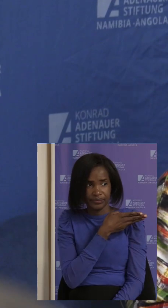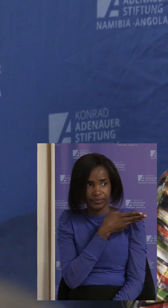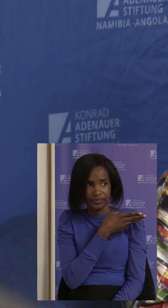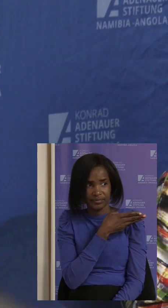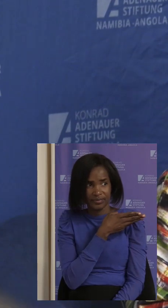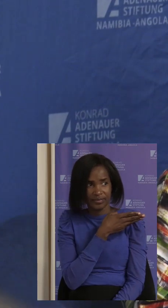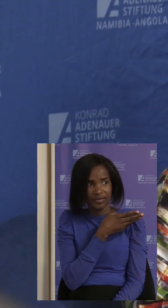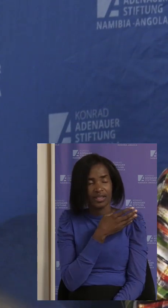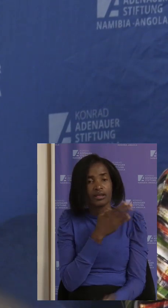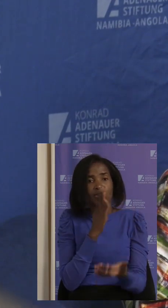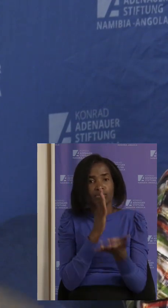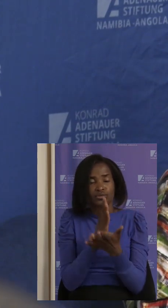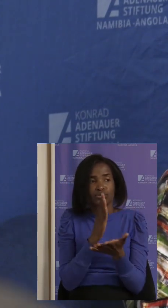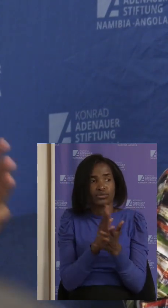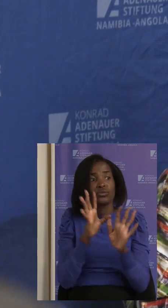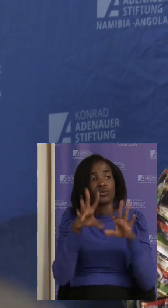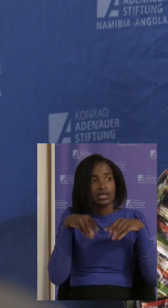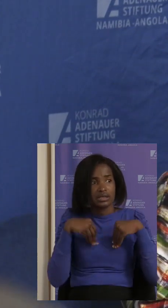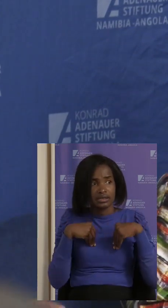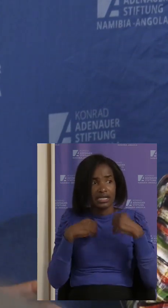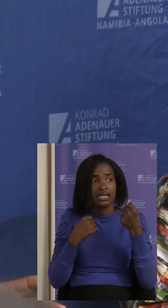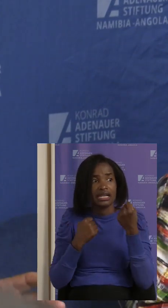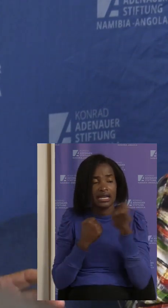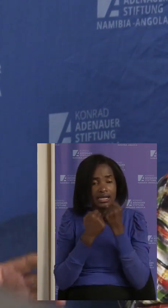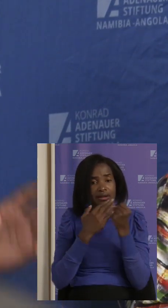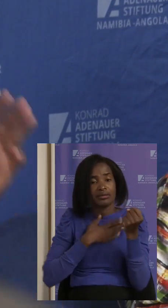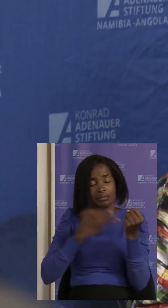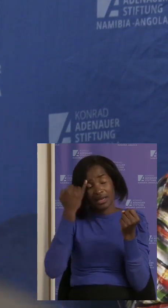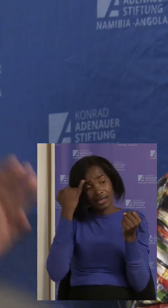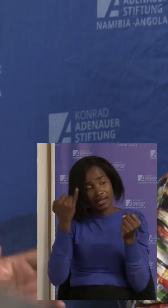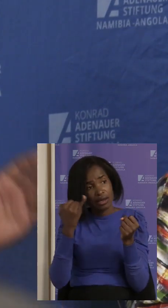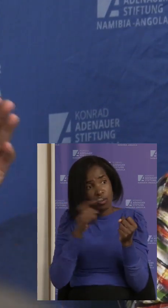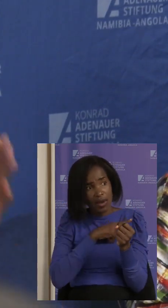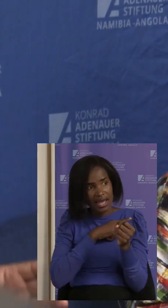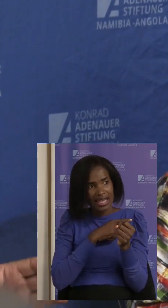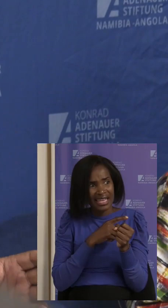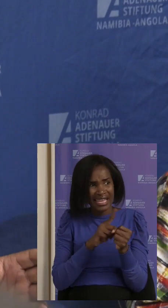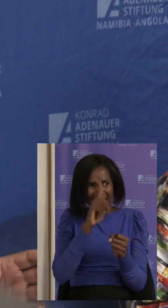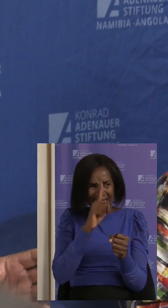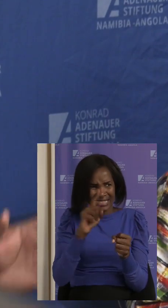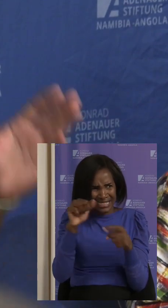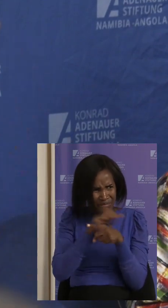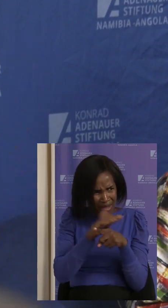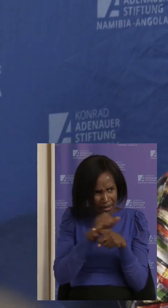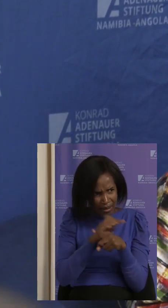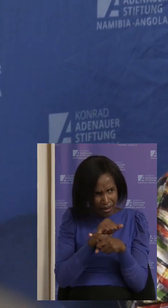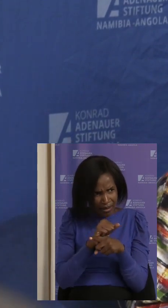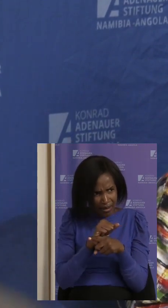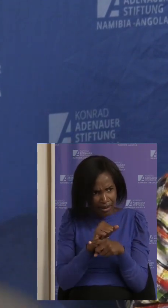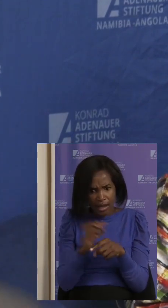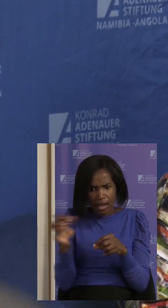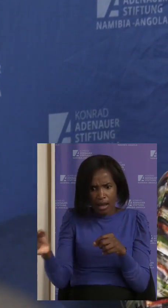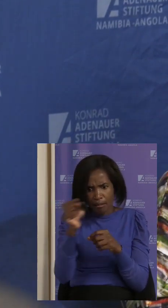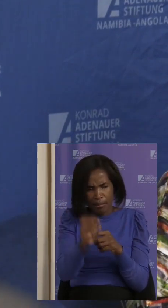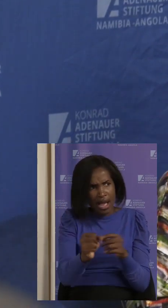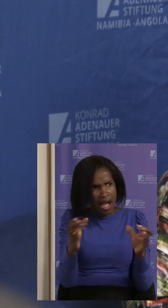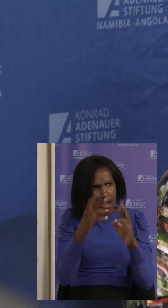will attest to it. There is no way that you can train a teacher, you put that teacher in a